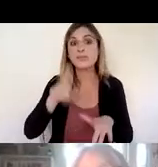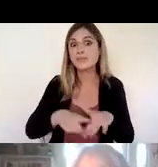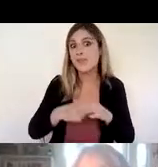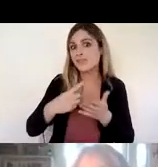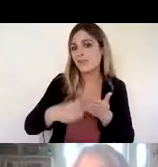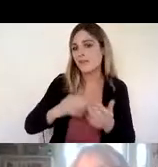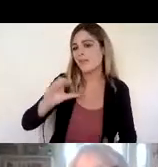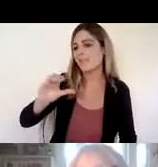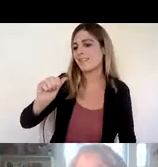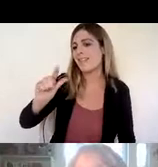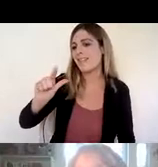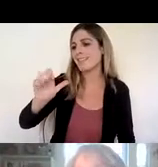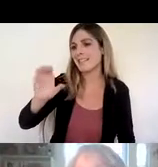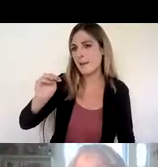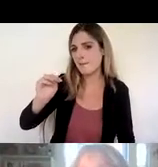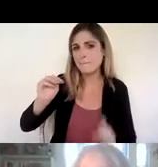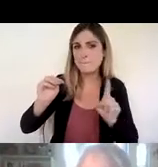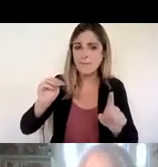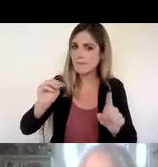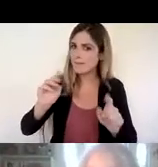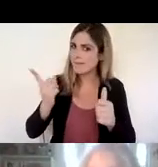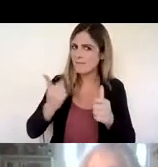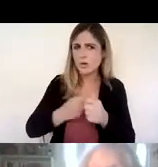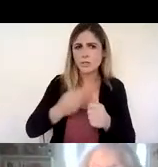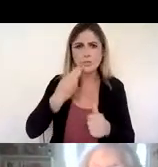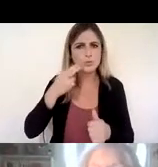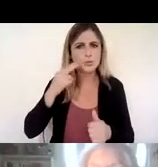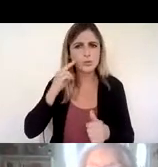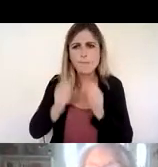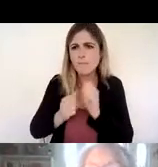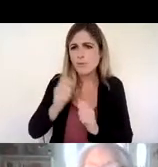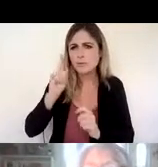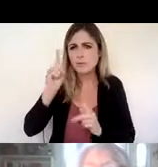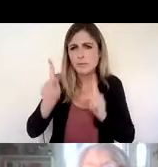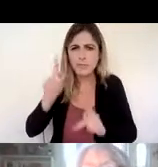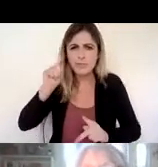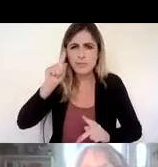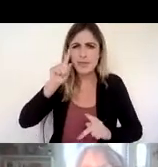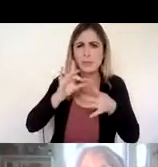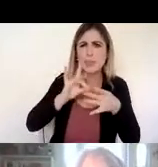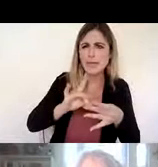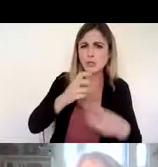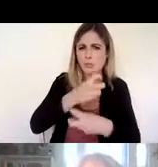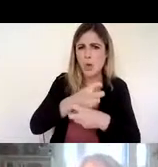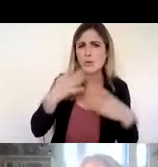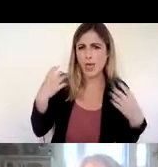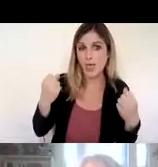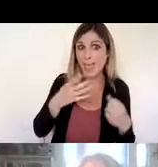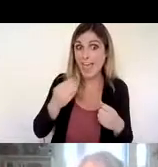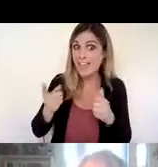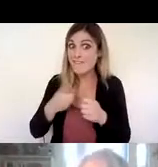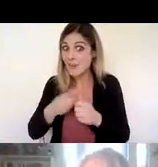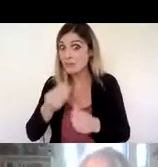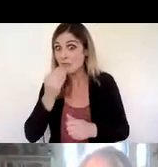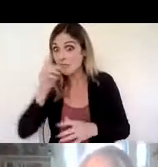first nutrient that comes to mind for most people related to bone health. And the first food that comes to mind when we mention calcium